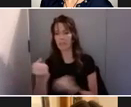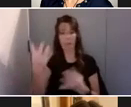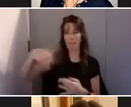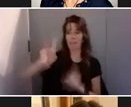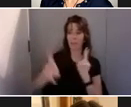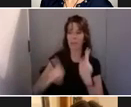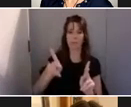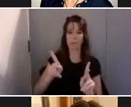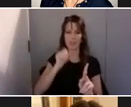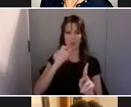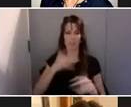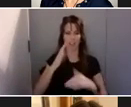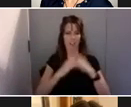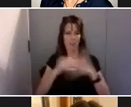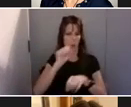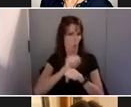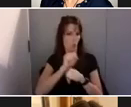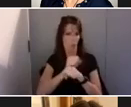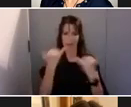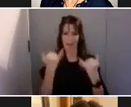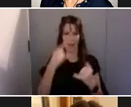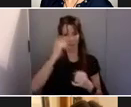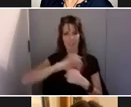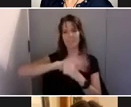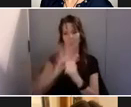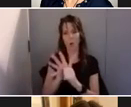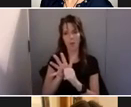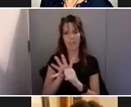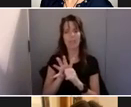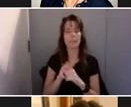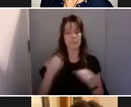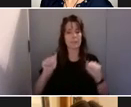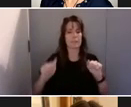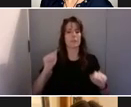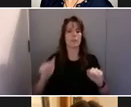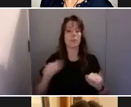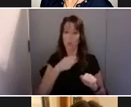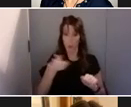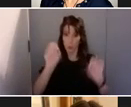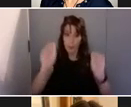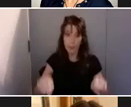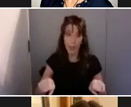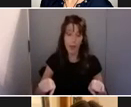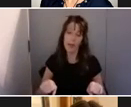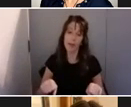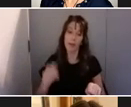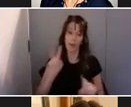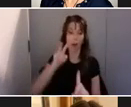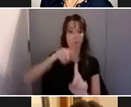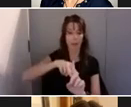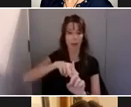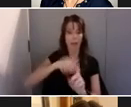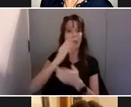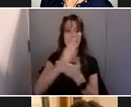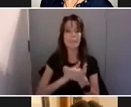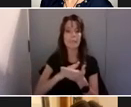not going to feel comfortable working the polls due to COVID this year. So you can apply. There are some